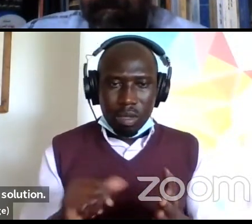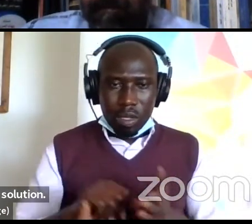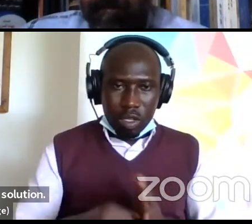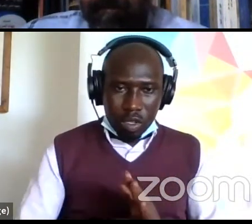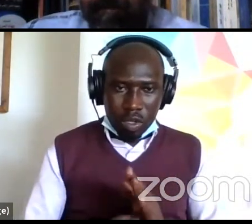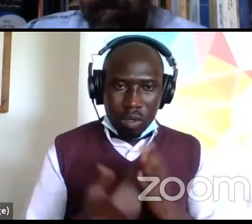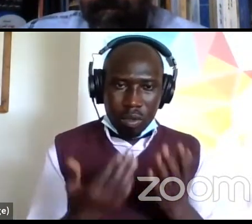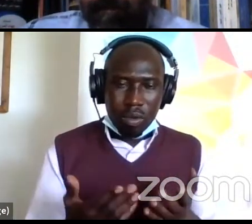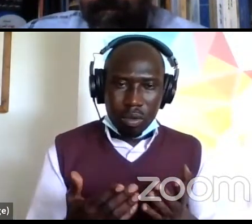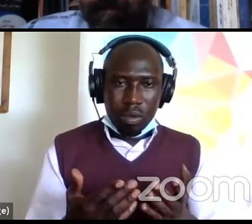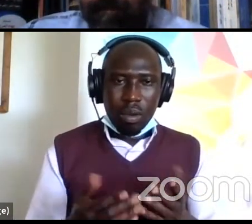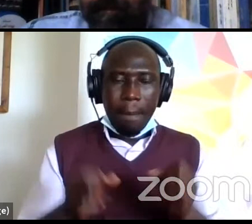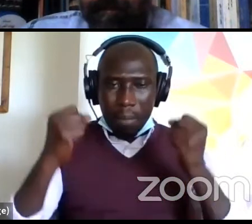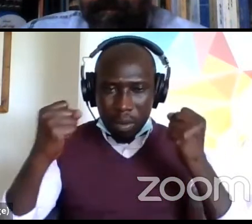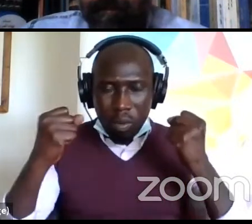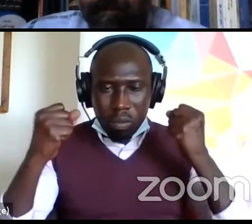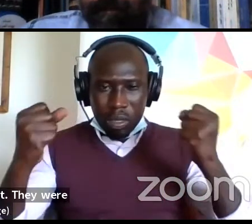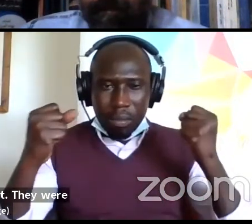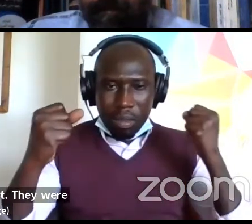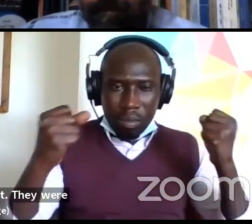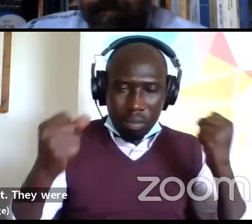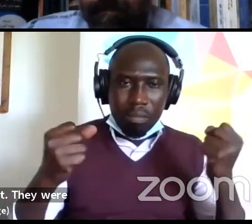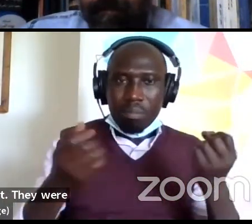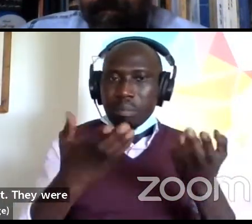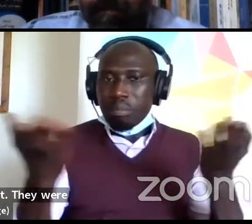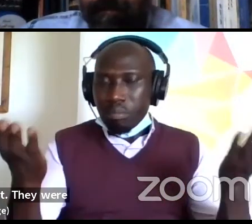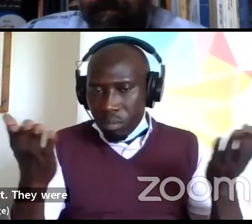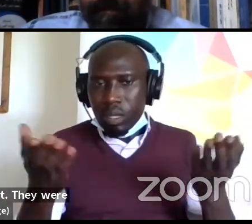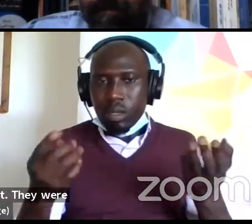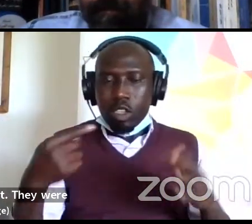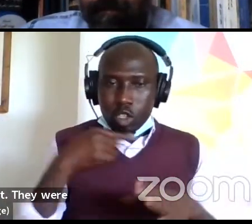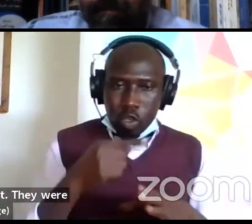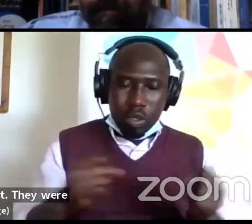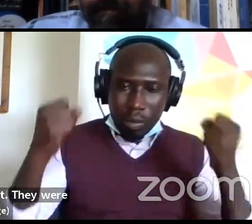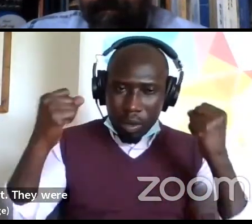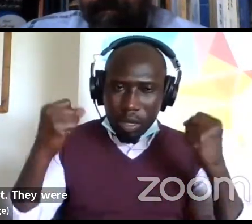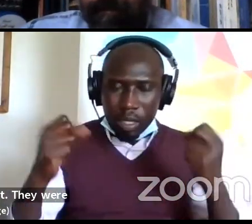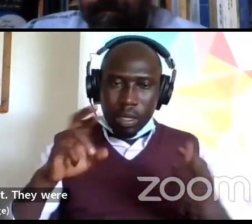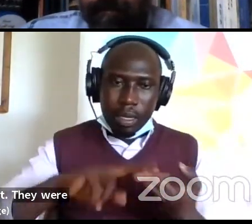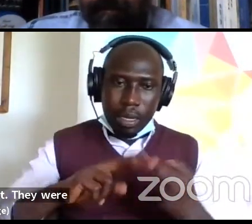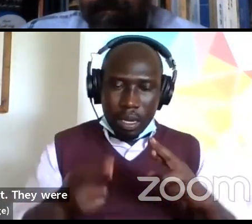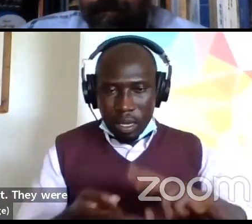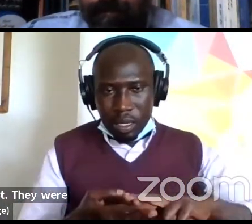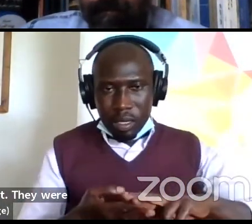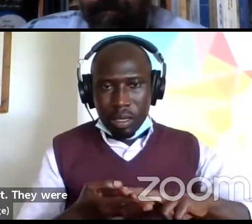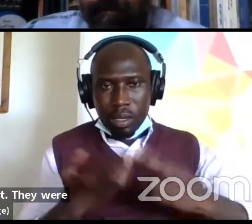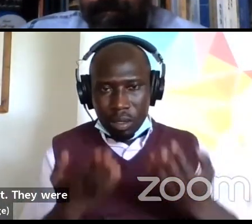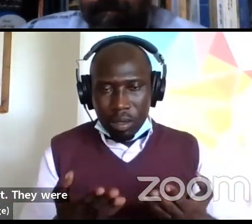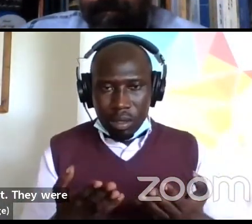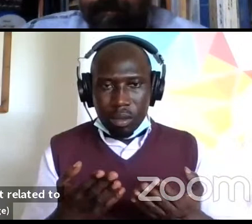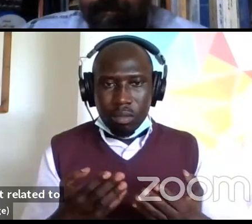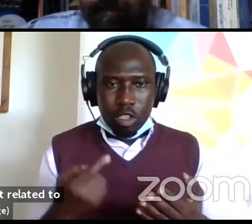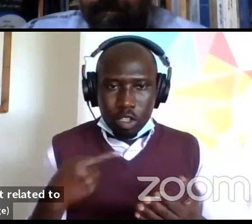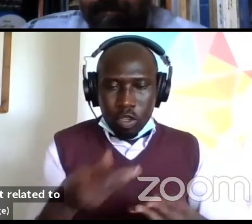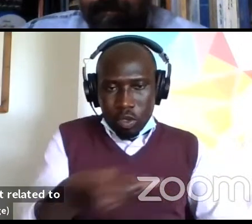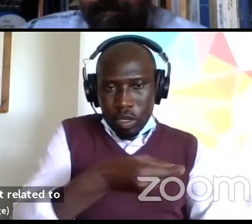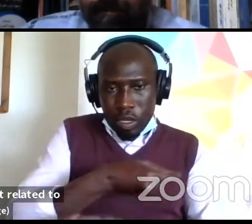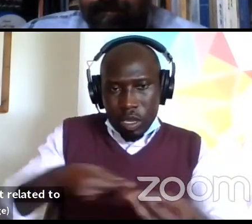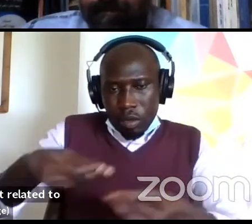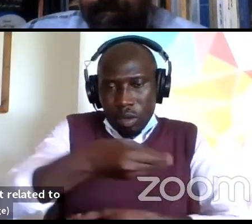the protests. They were pretty much at the beginning social protests, like related to the social economy and